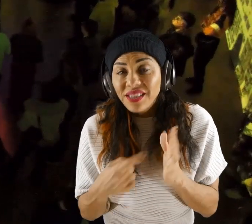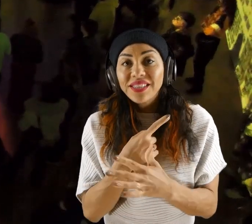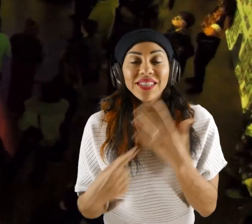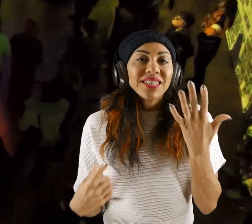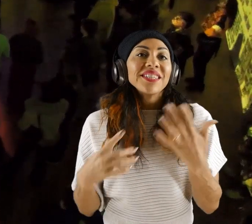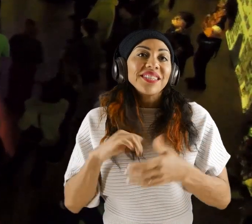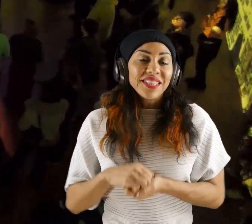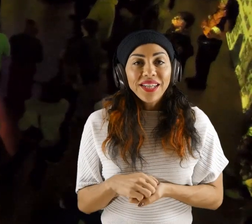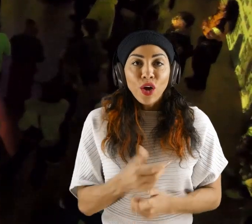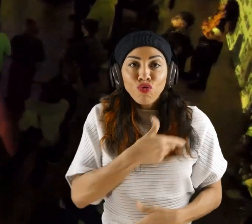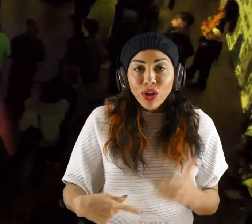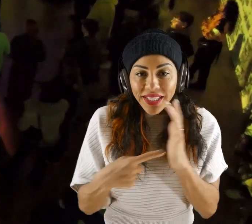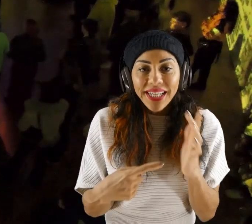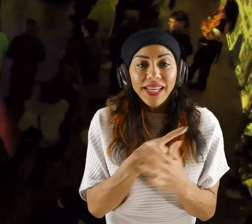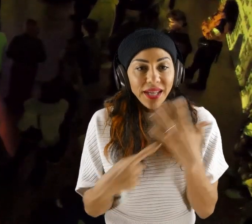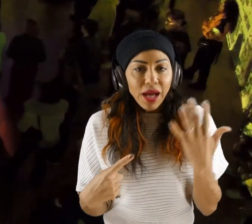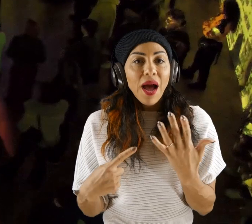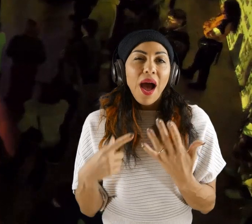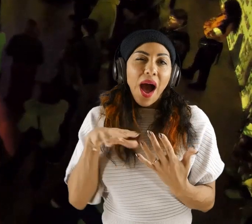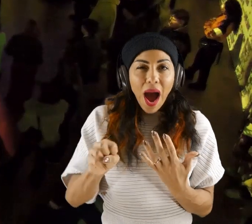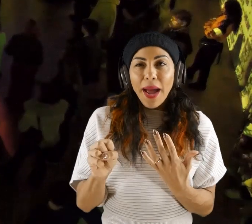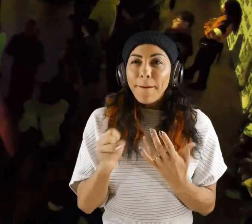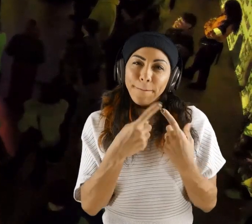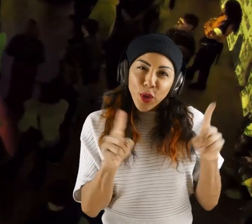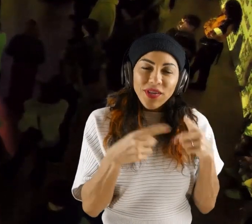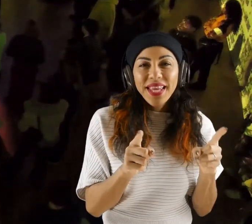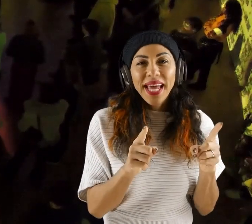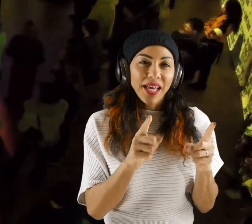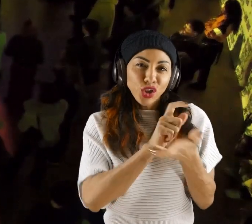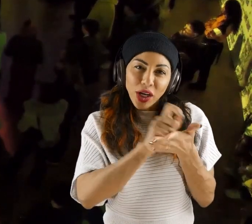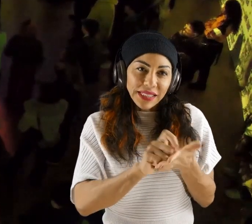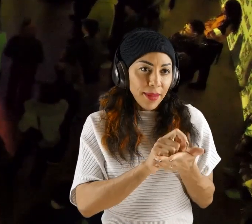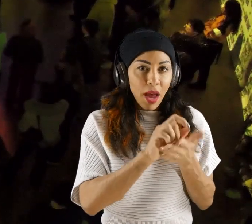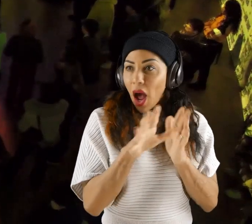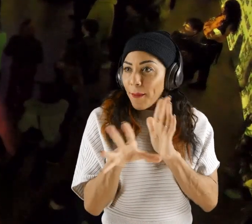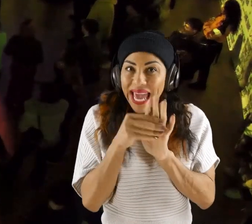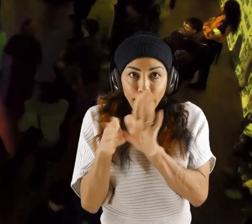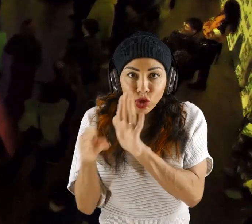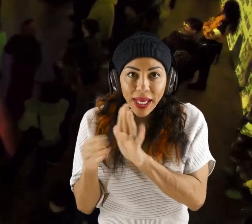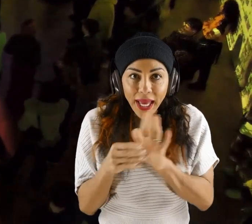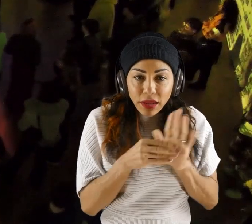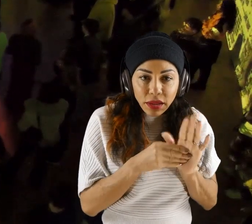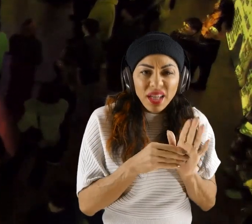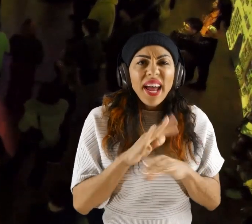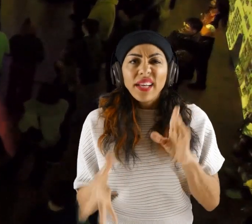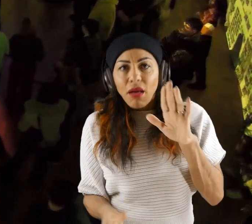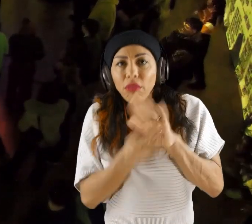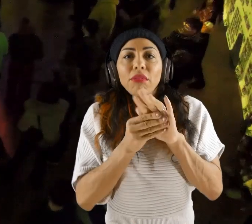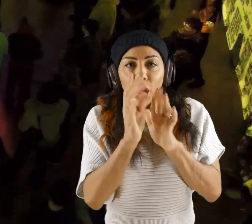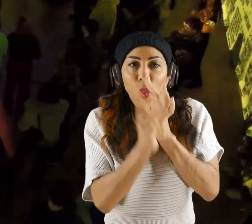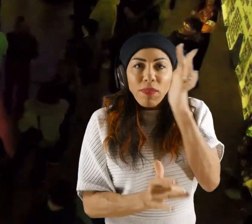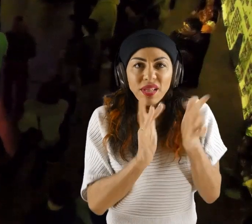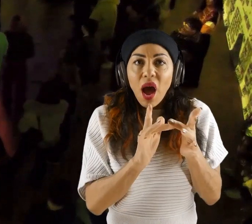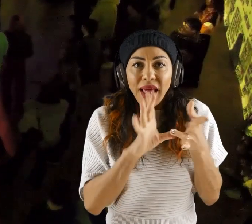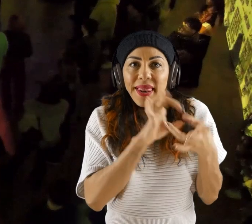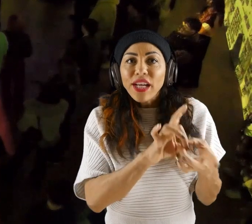It's capturing that. It's a different kind of music journalism. It's not on like, I don't know, a website with funding or something. But I think